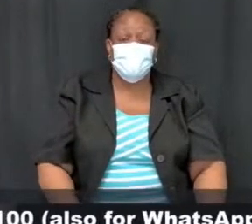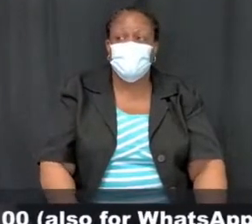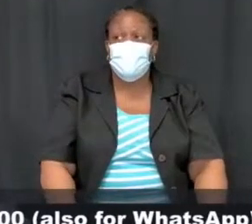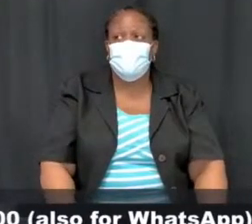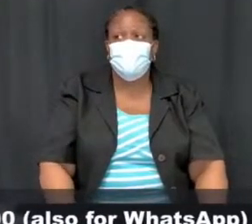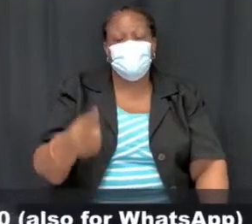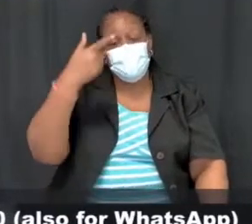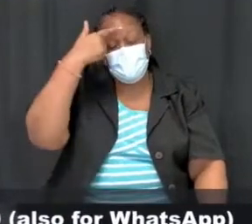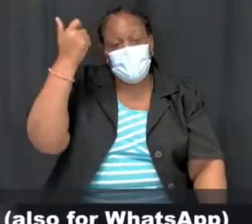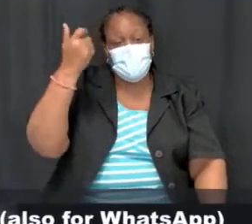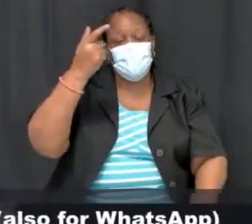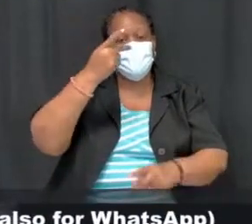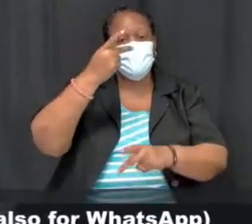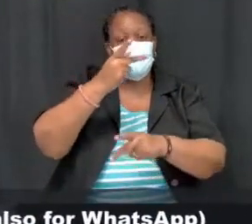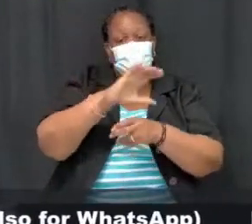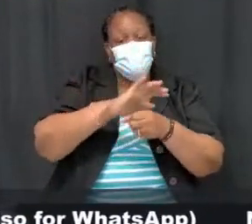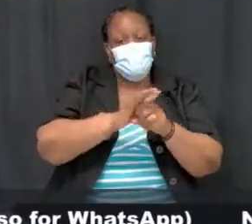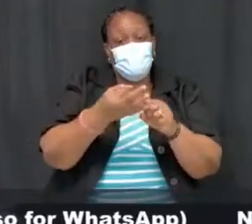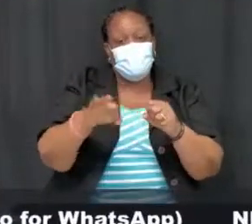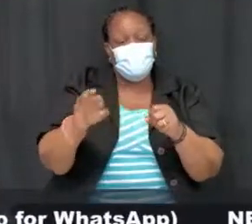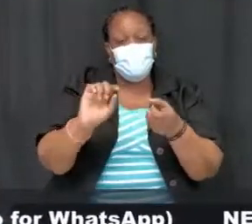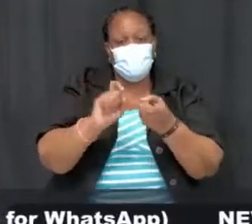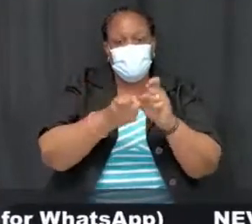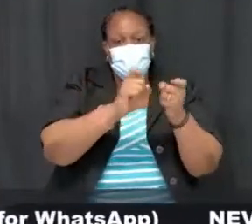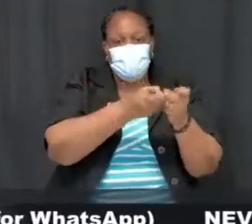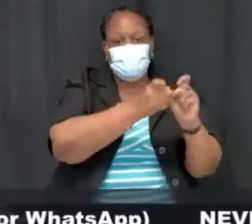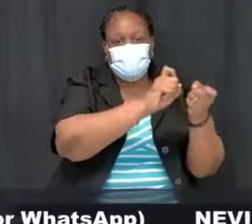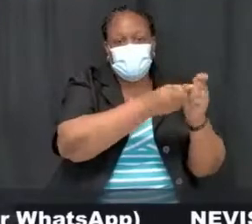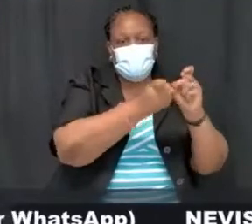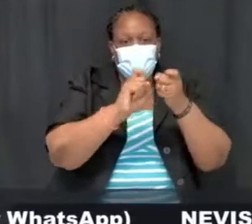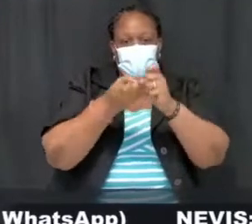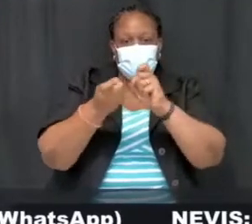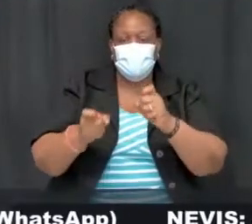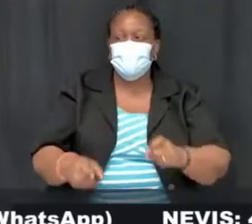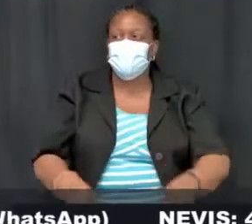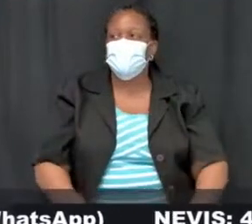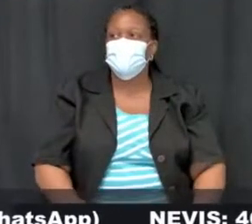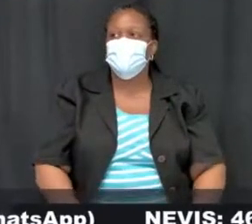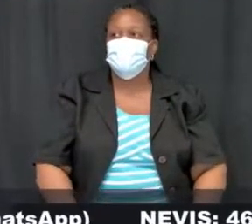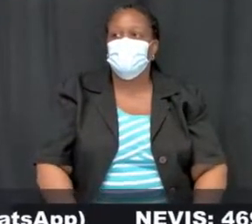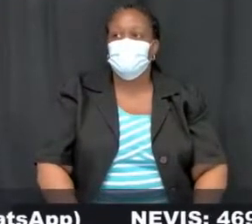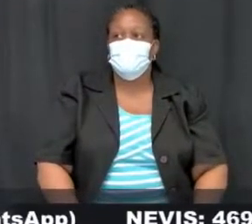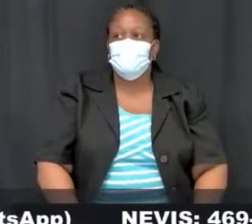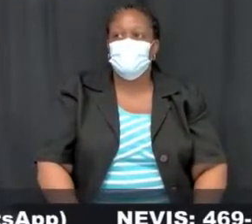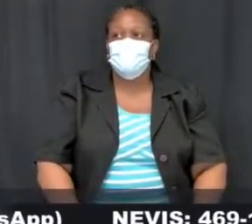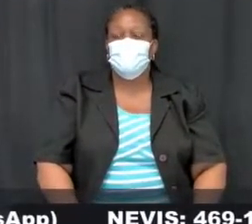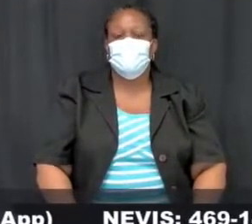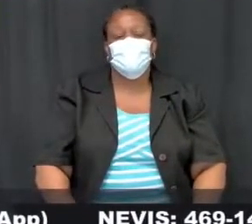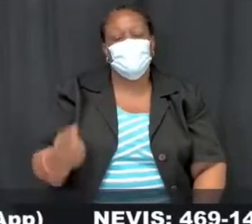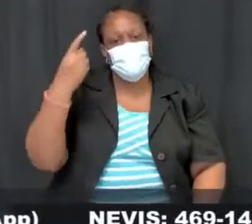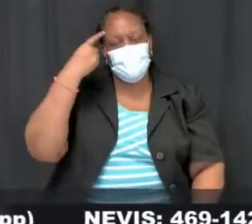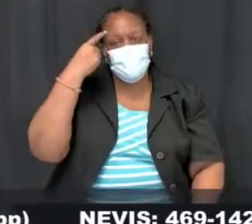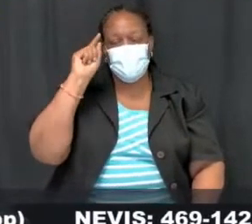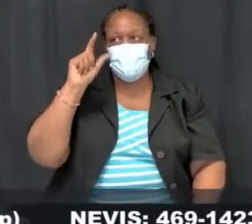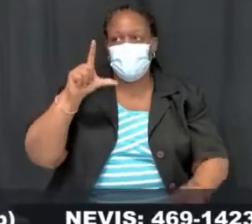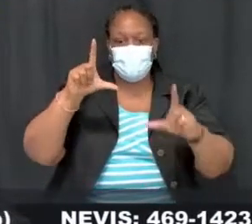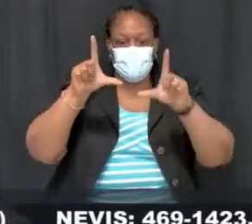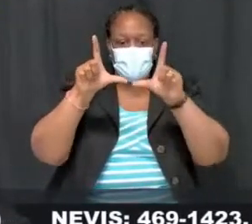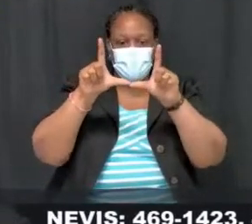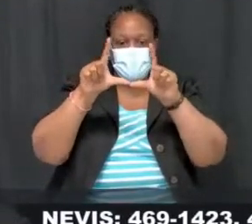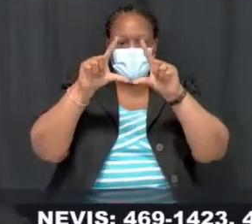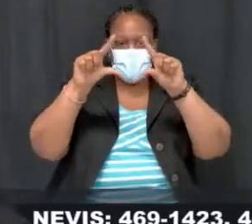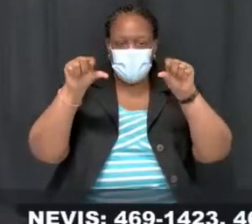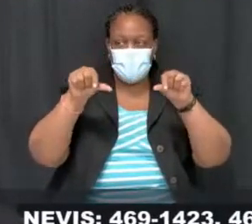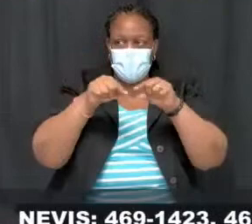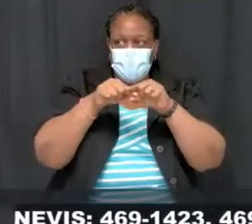Good evening, and Leslie, just to add to the vaccination card, just to let the general public know that the Ministry of